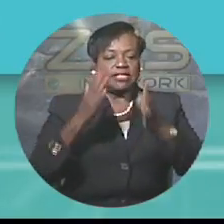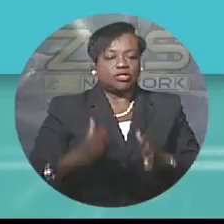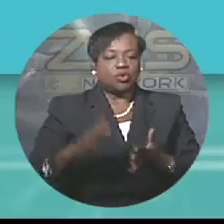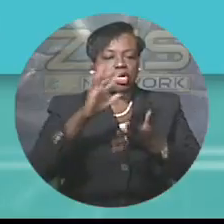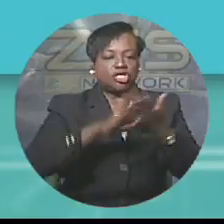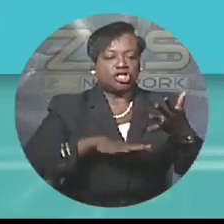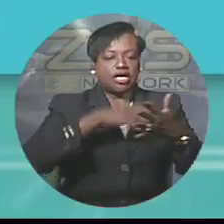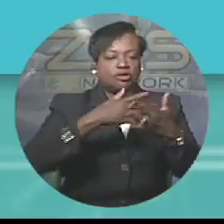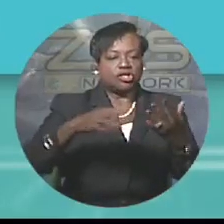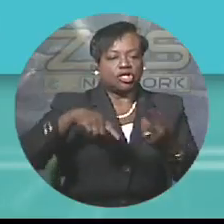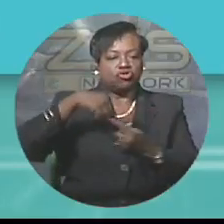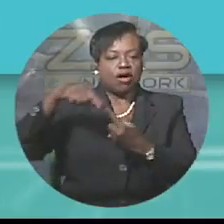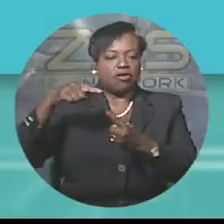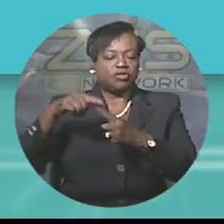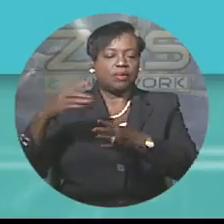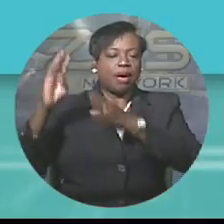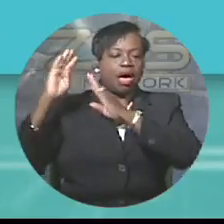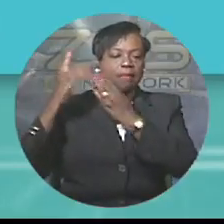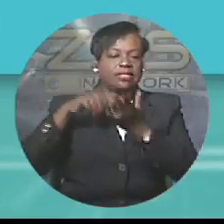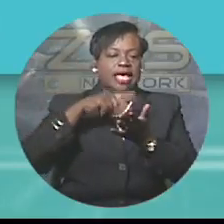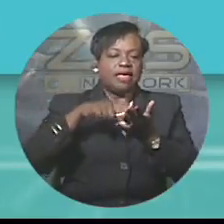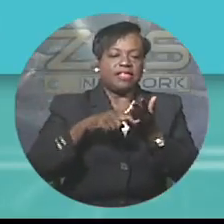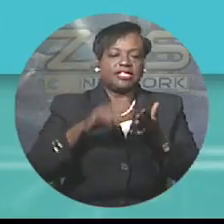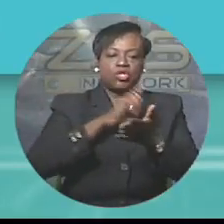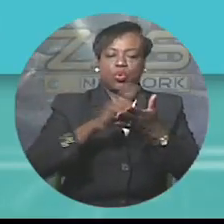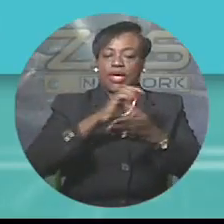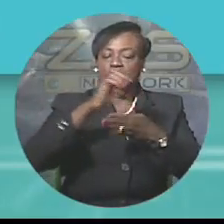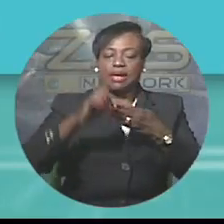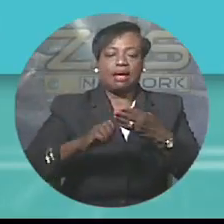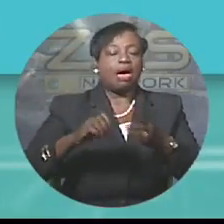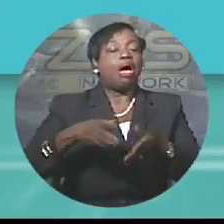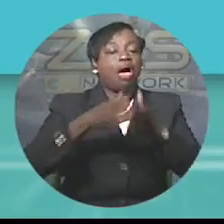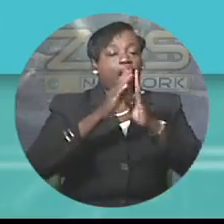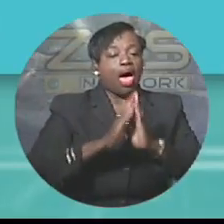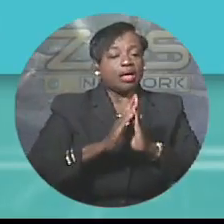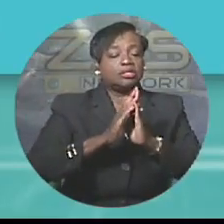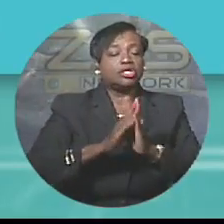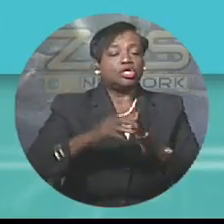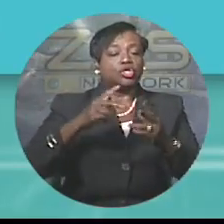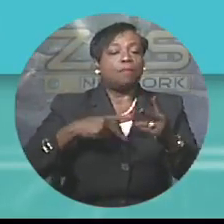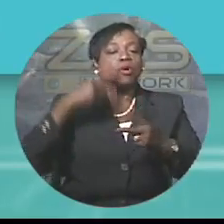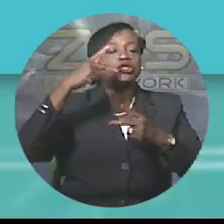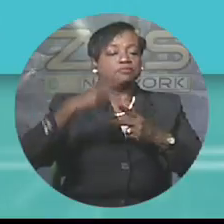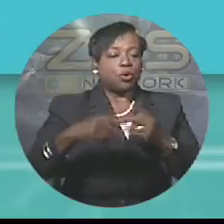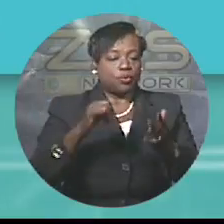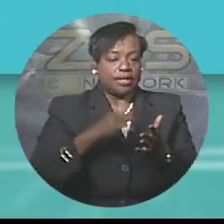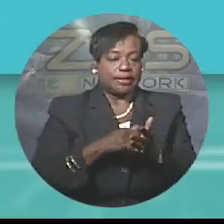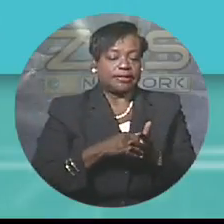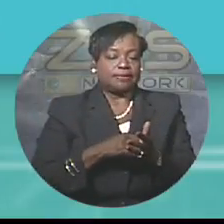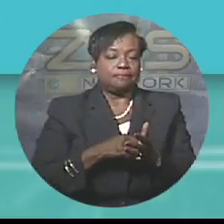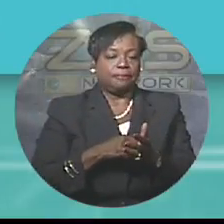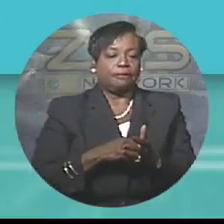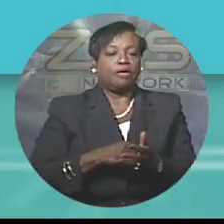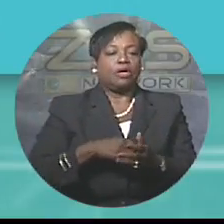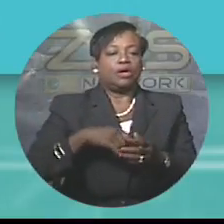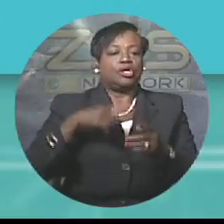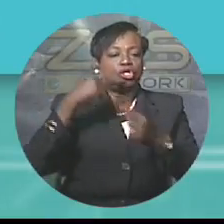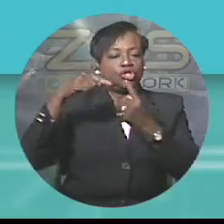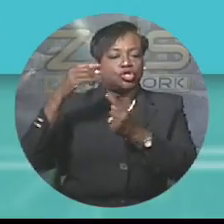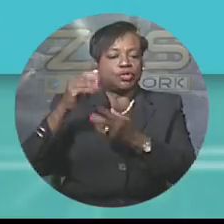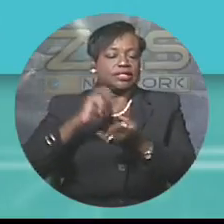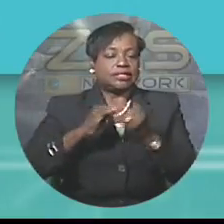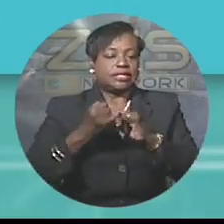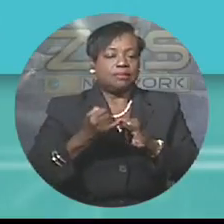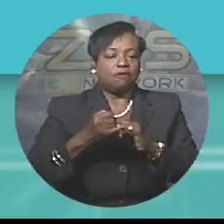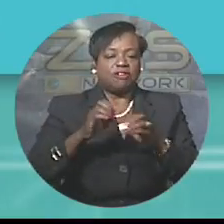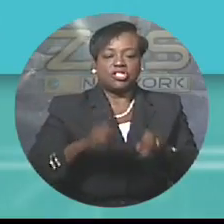this weekend are encouraged to postpone their travel and communicate with their hotels and travel agents. Tourism officials anticipate the